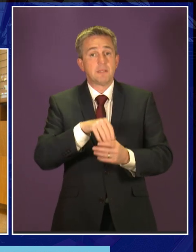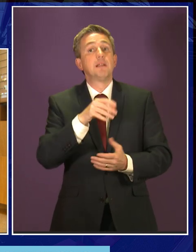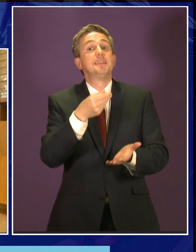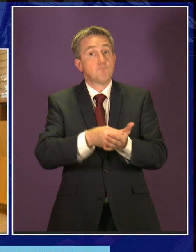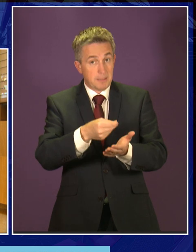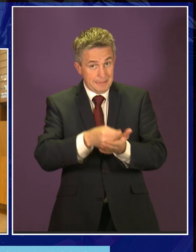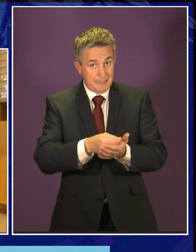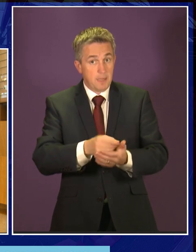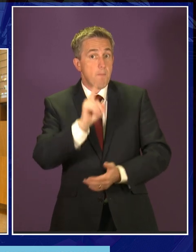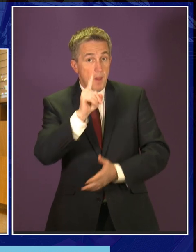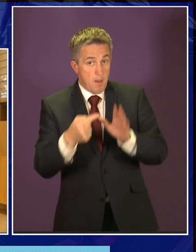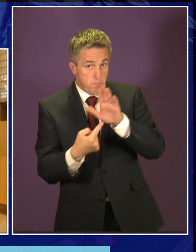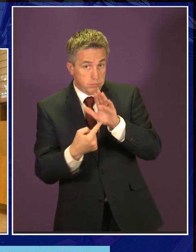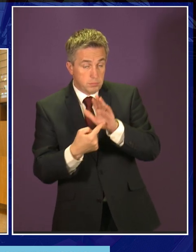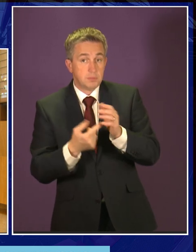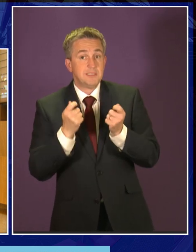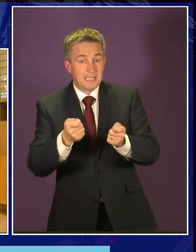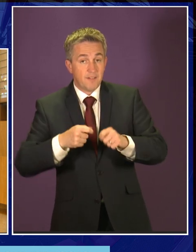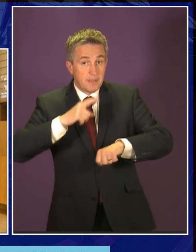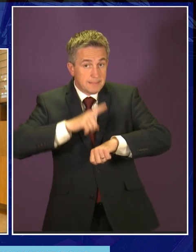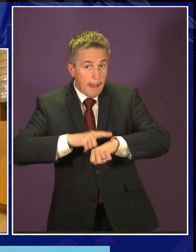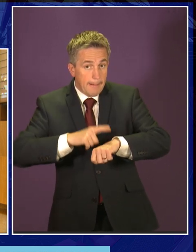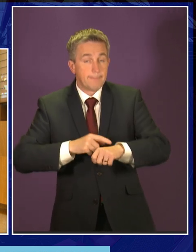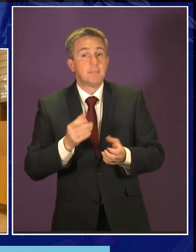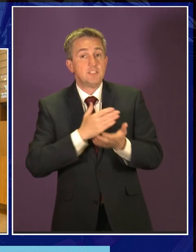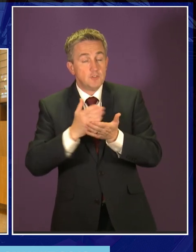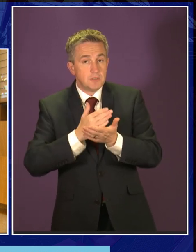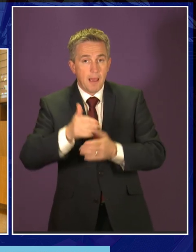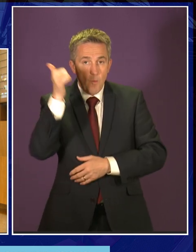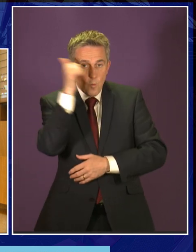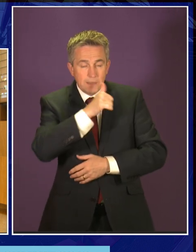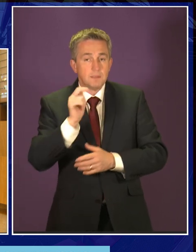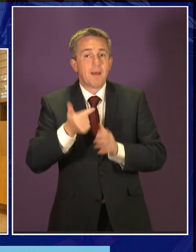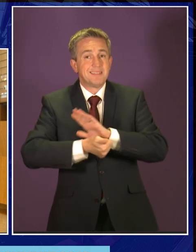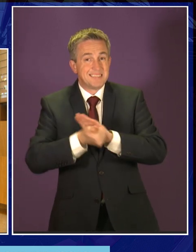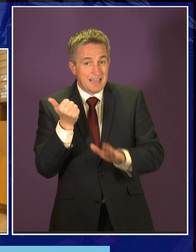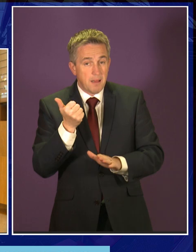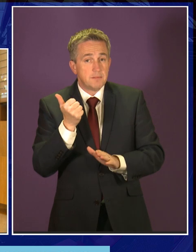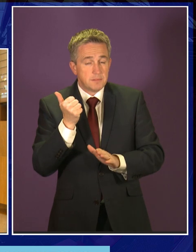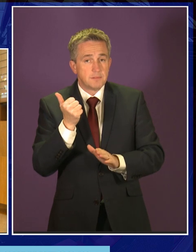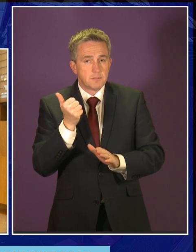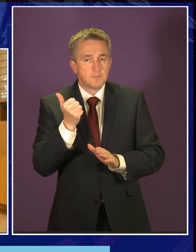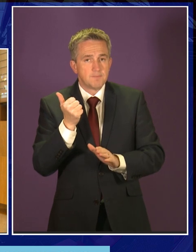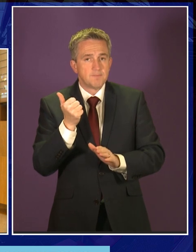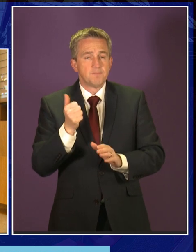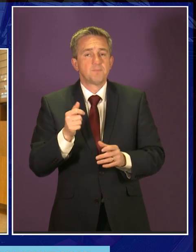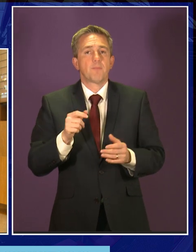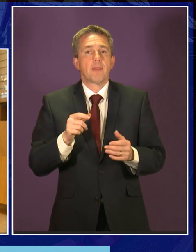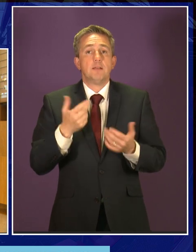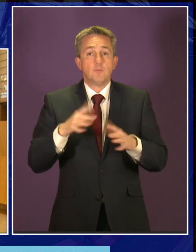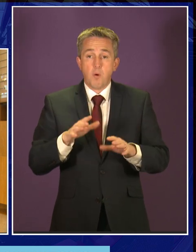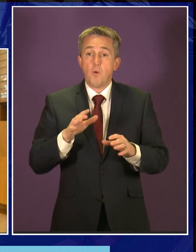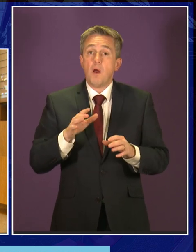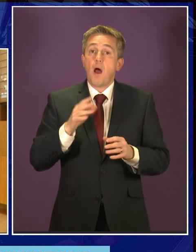but investing time, offering wisdom, sharing skills. It's about the practicalities, providing places